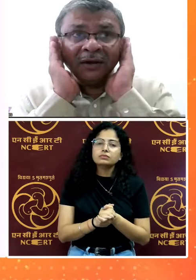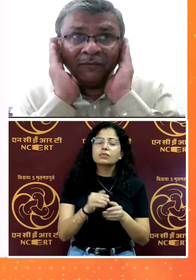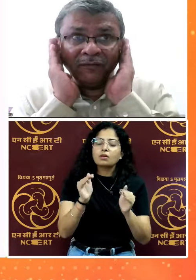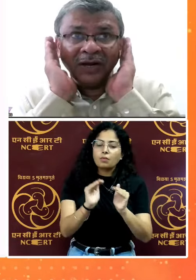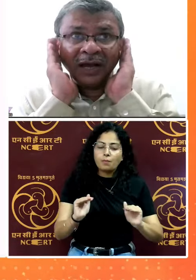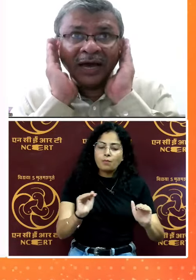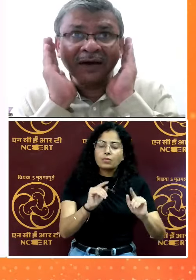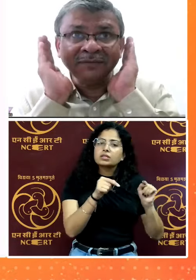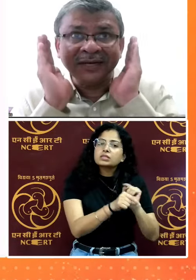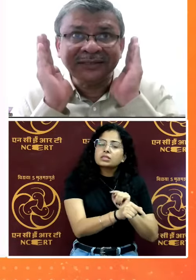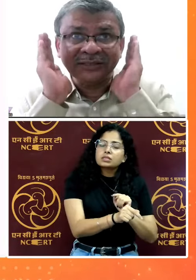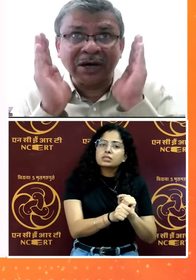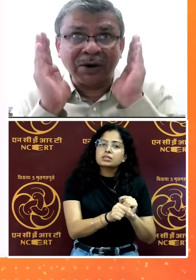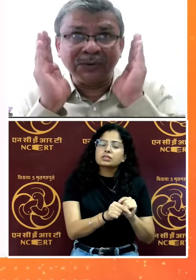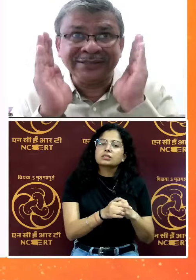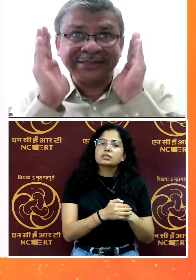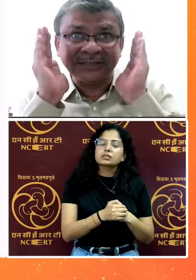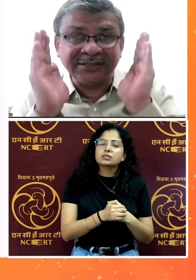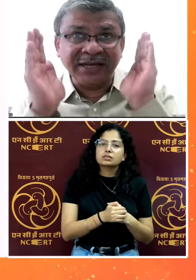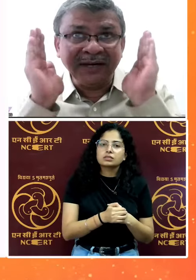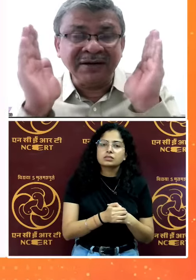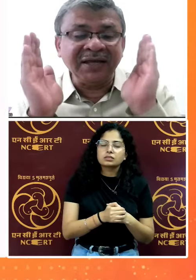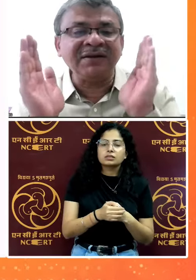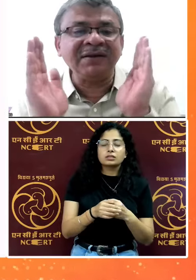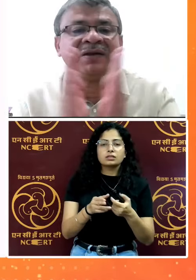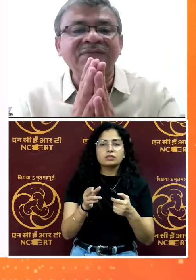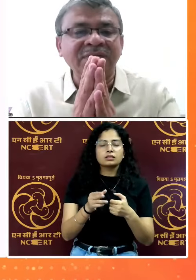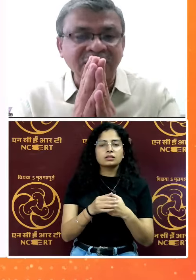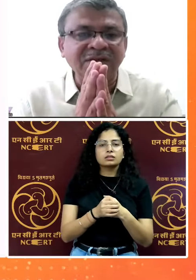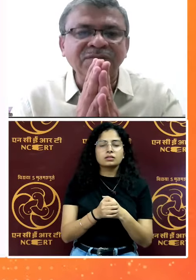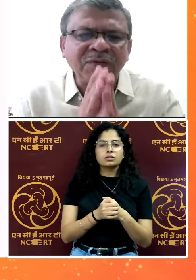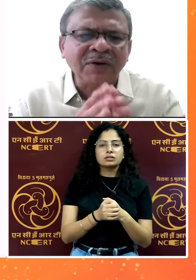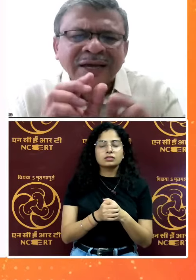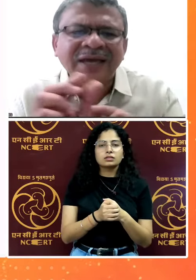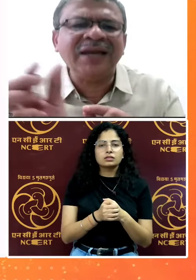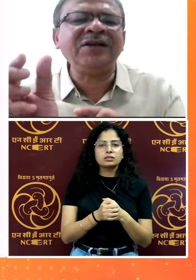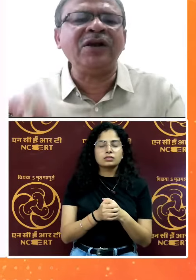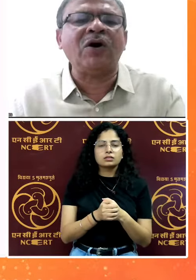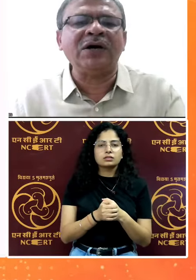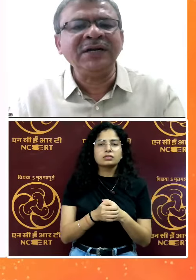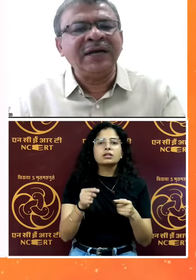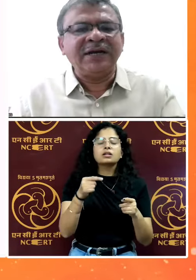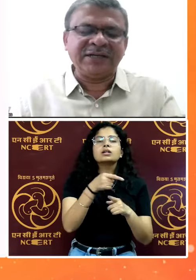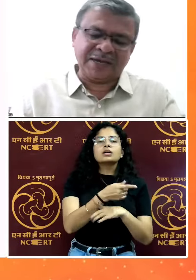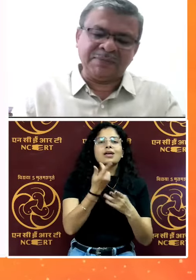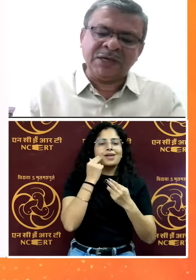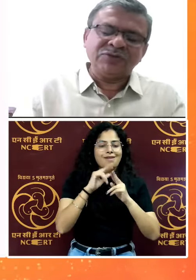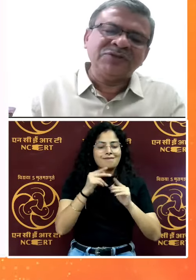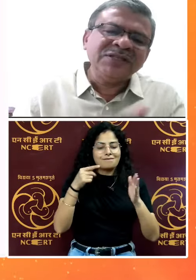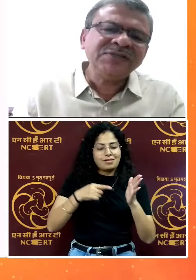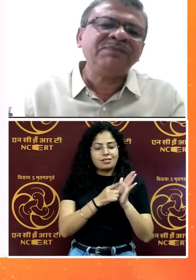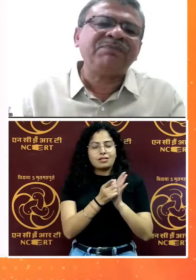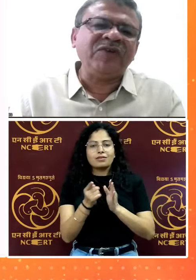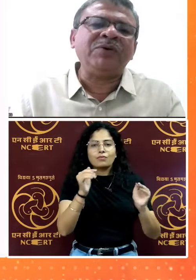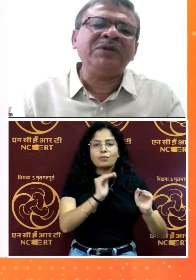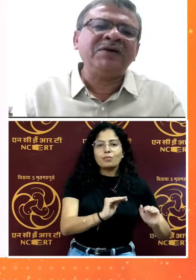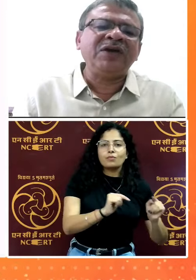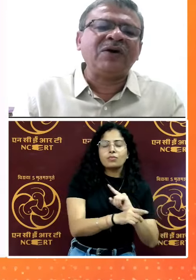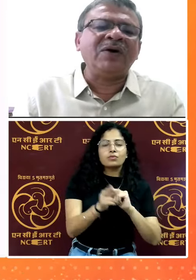child will have that sound sustained in his ears for a little longer time. So